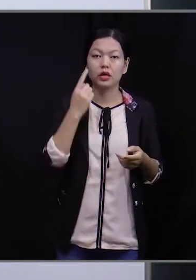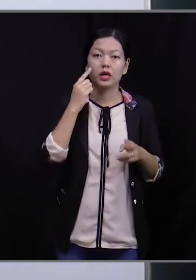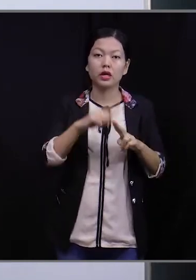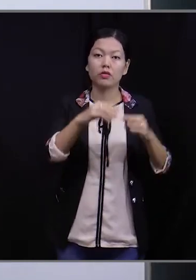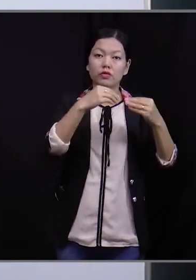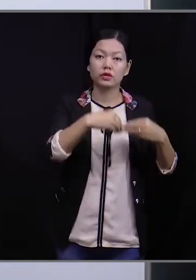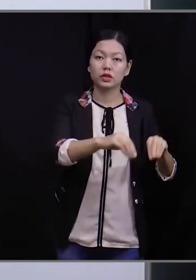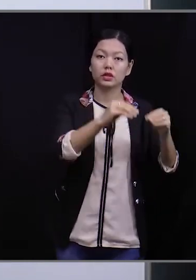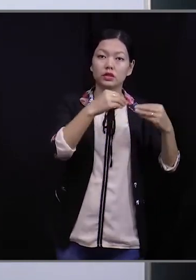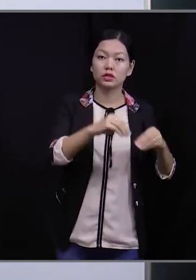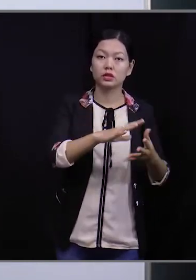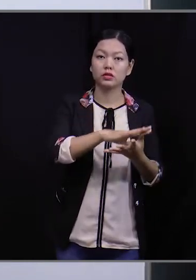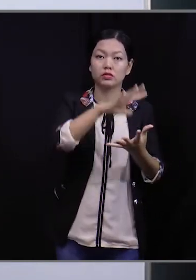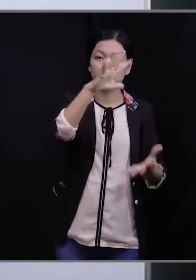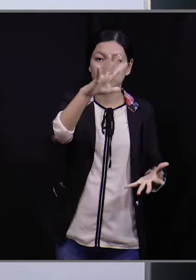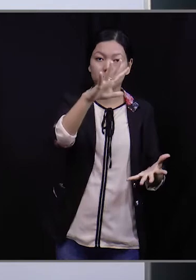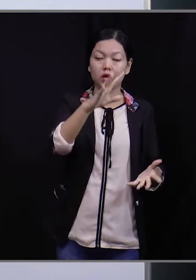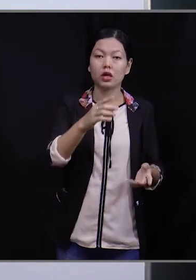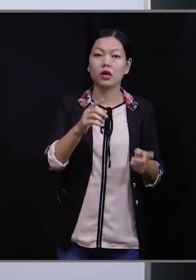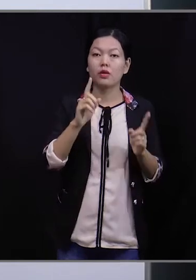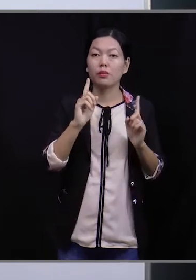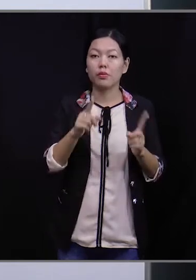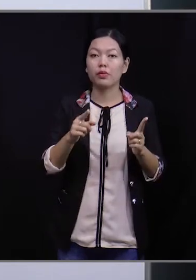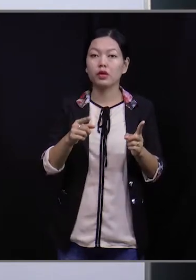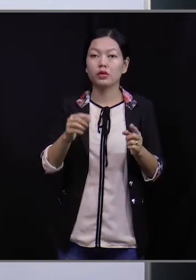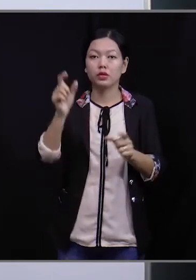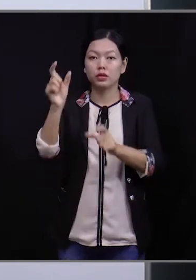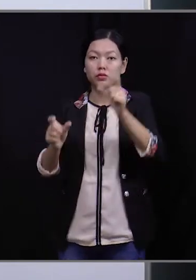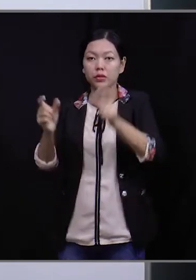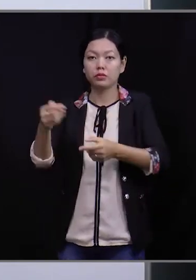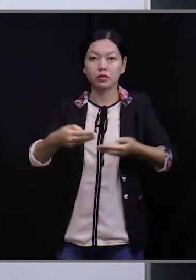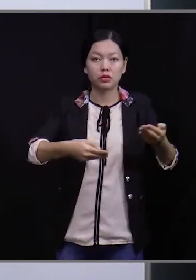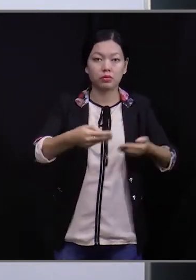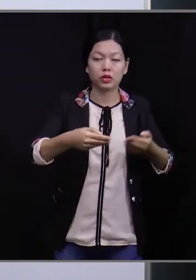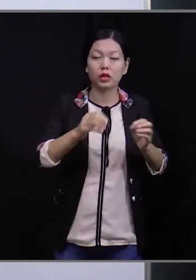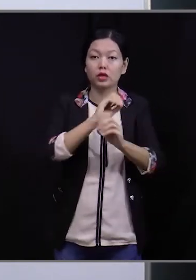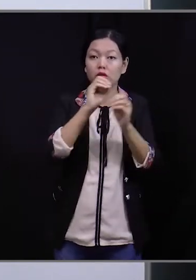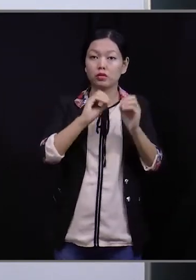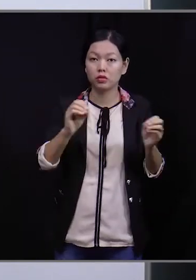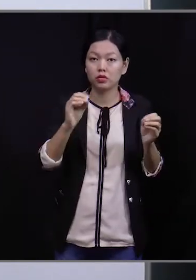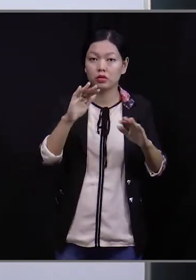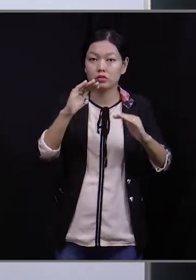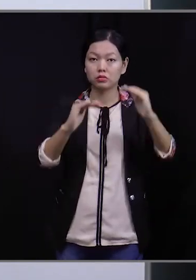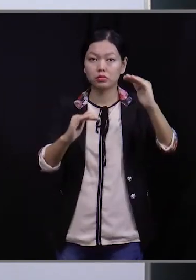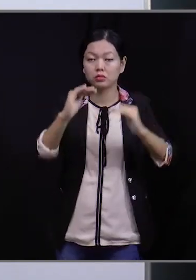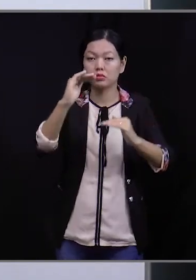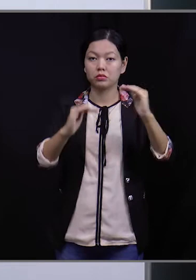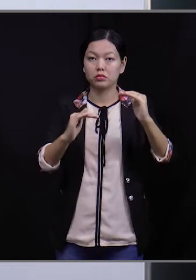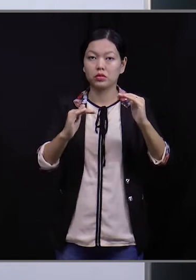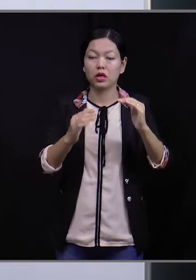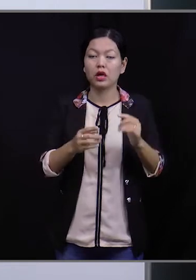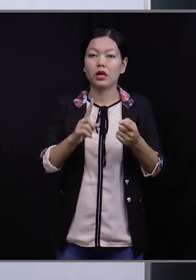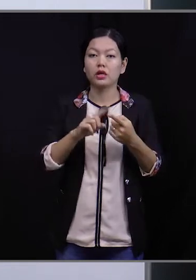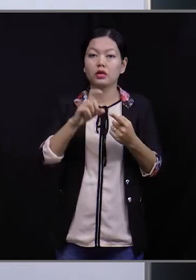we have depression. So in both the situations, these are considered abnormalities and it affects the